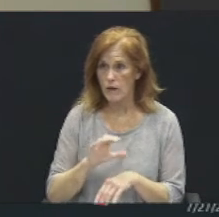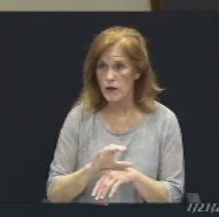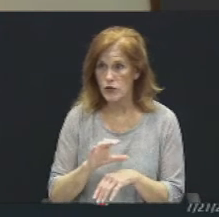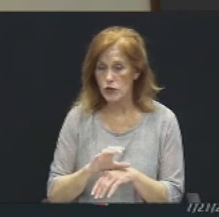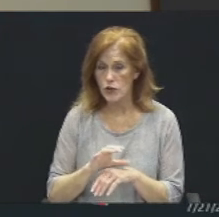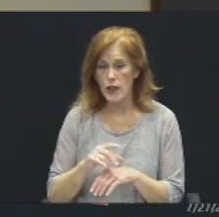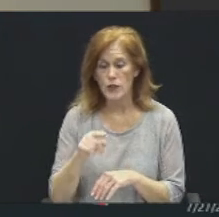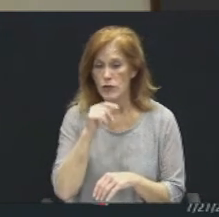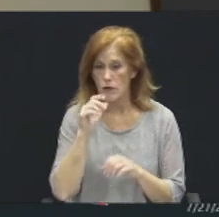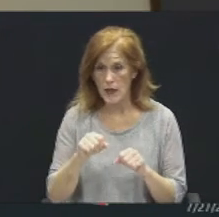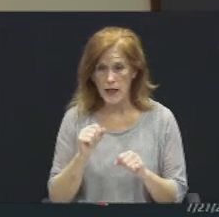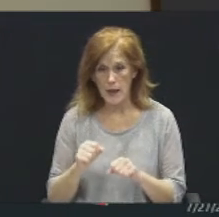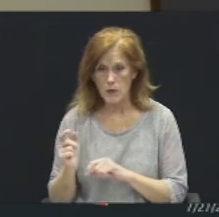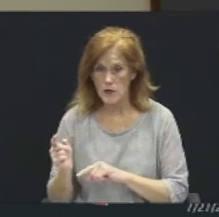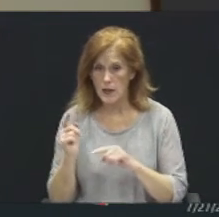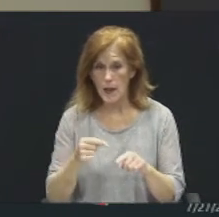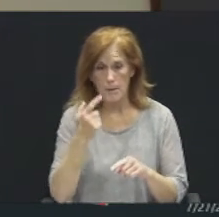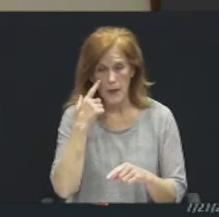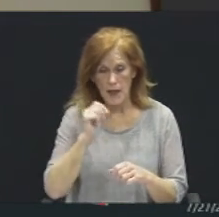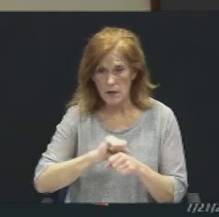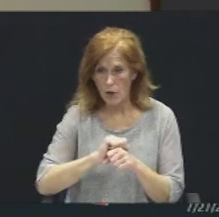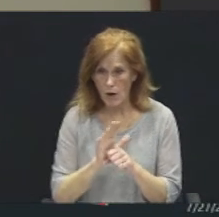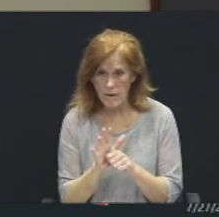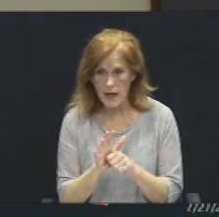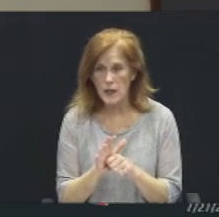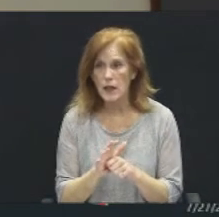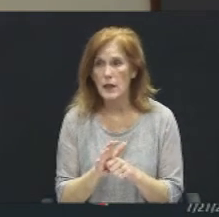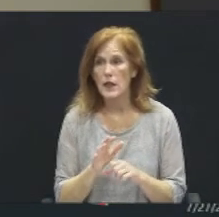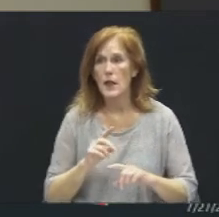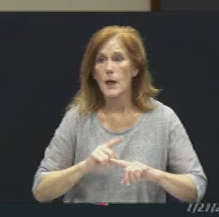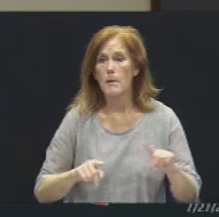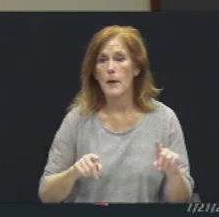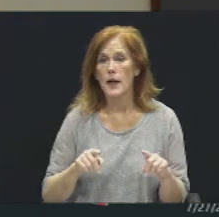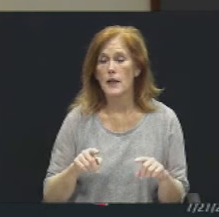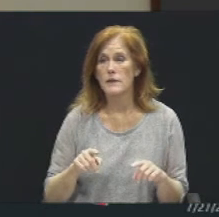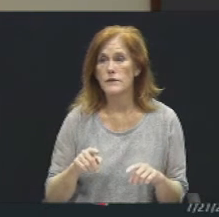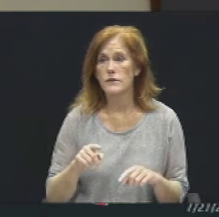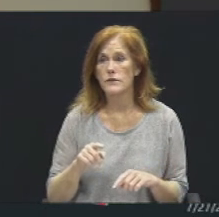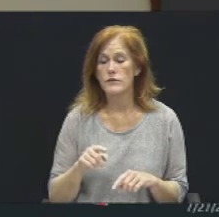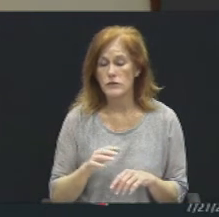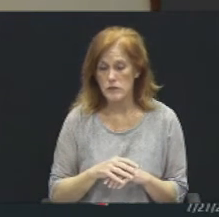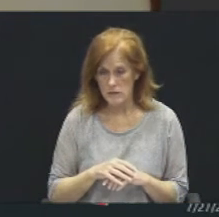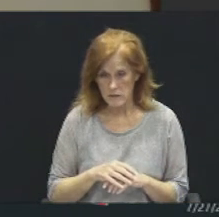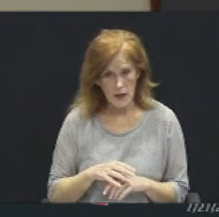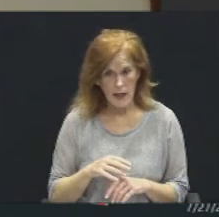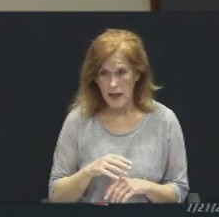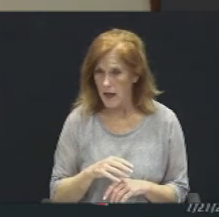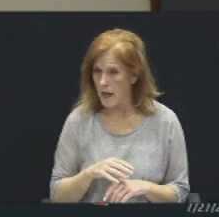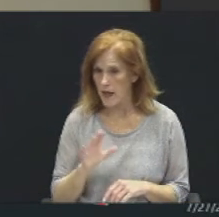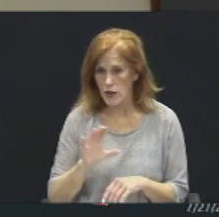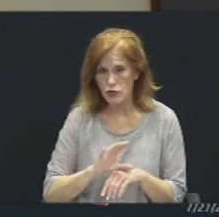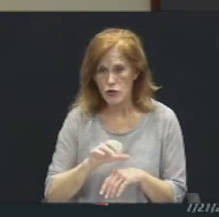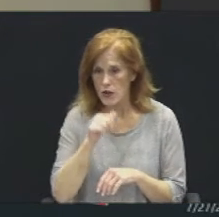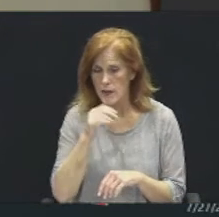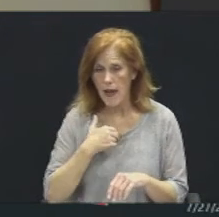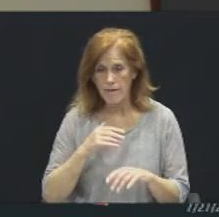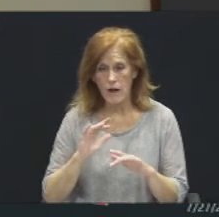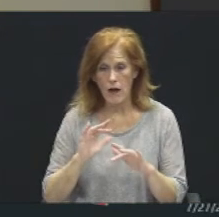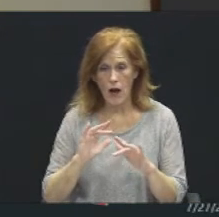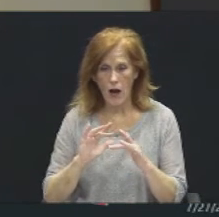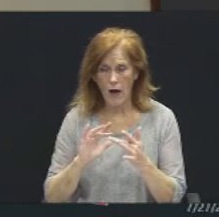and you are not able to attend because of COVID, but you have, and they do not have online